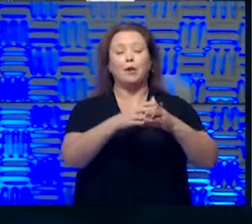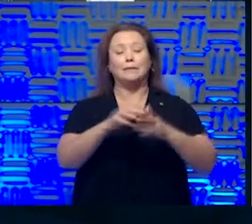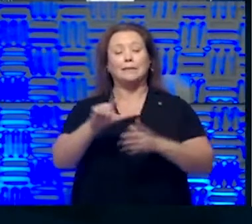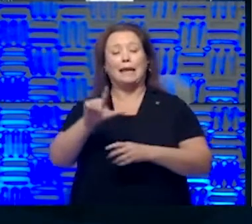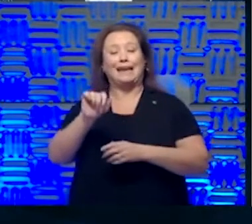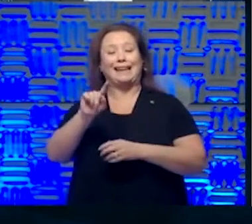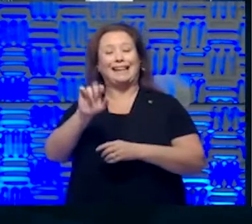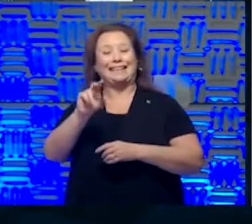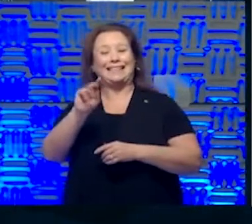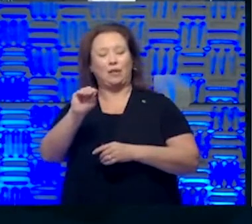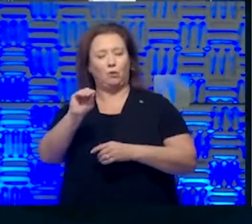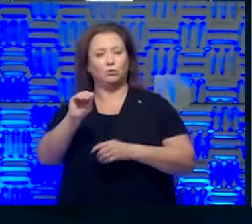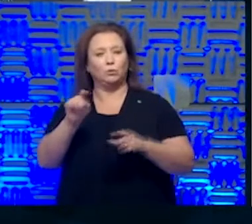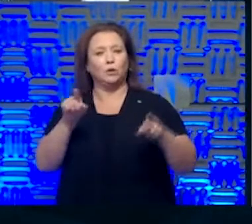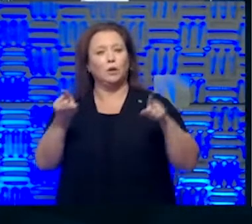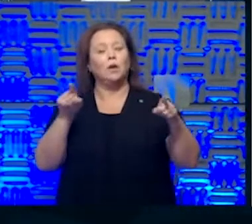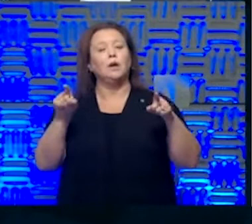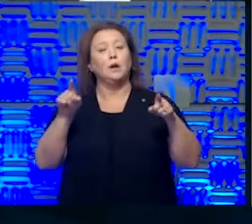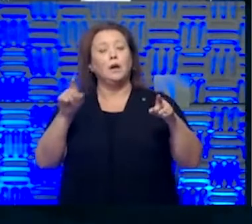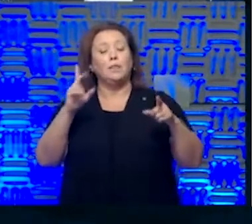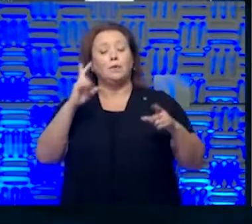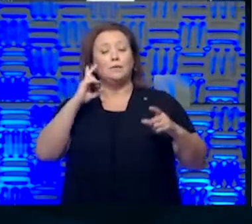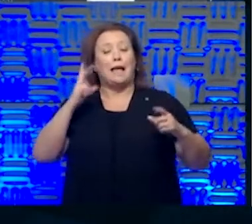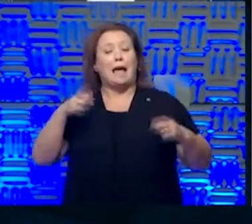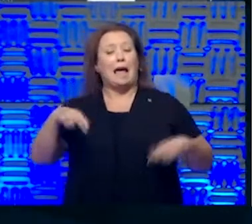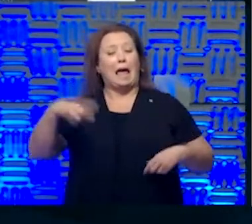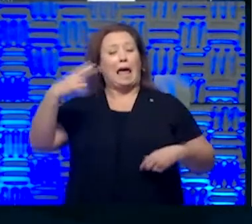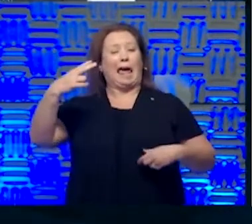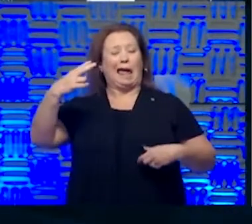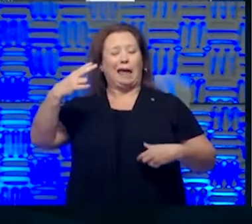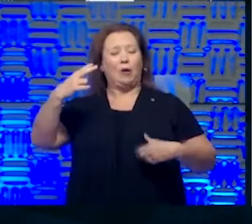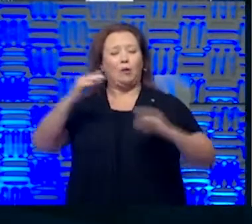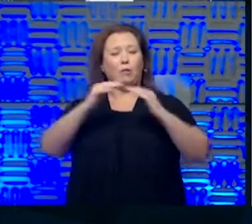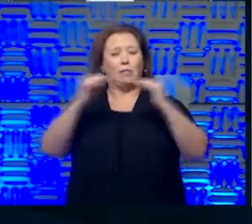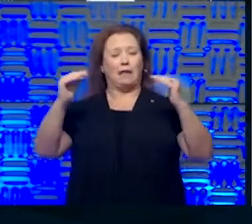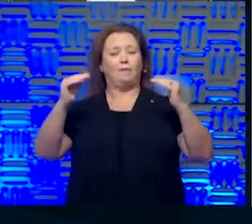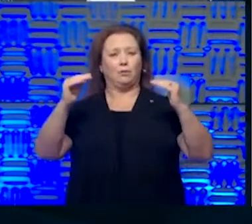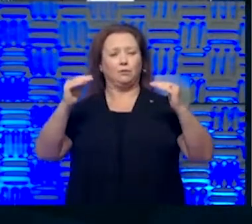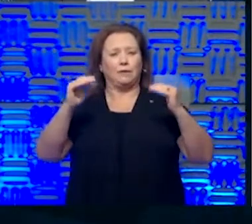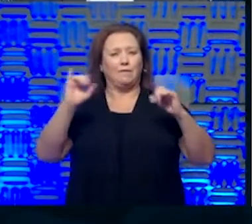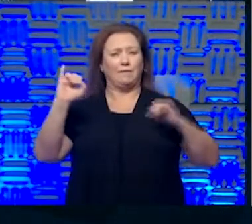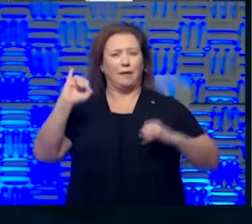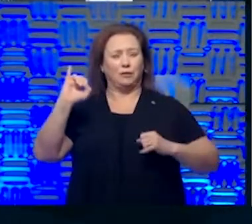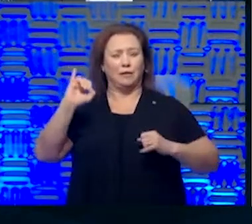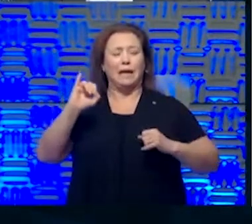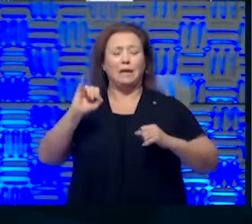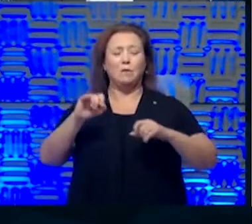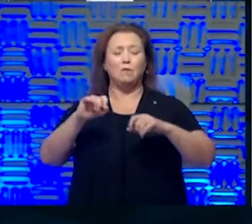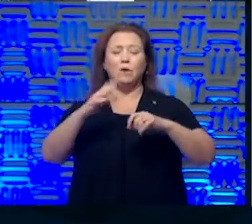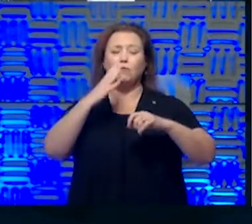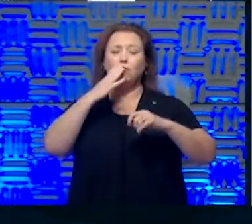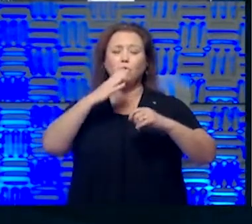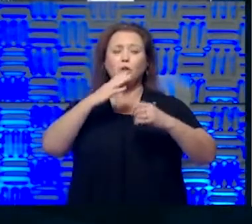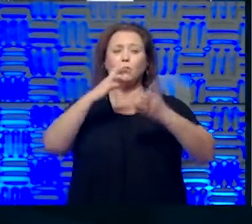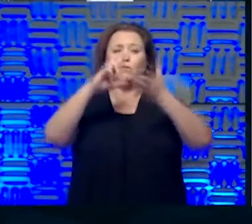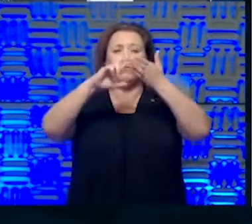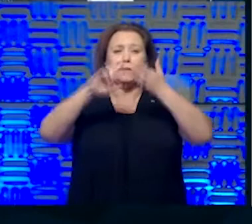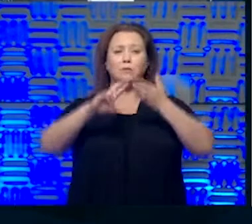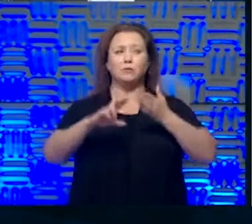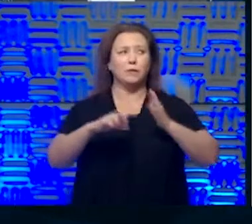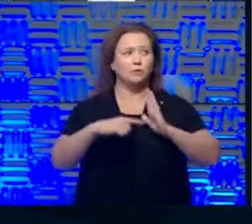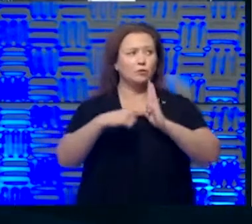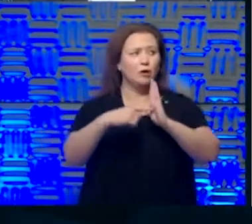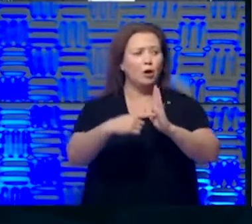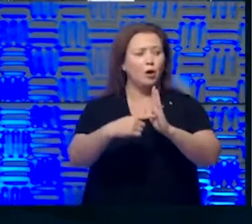there's higher levels of chronic disease in these minority groups, but there's also pretty good research showing that things